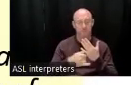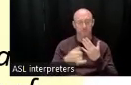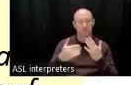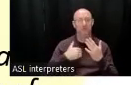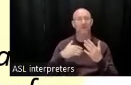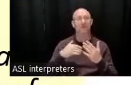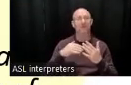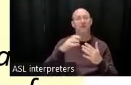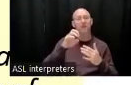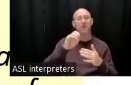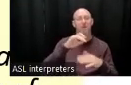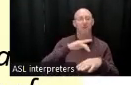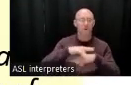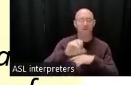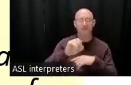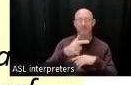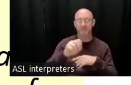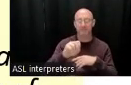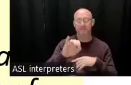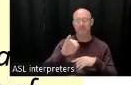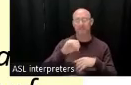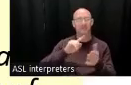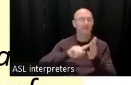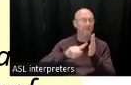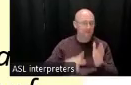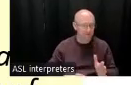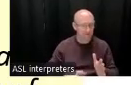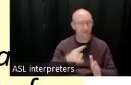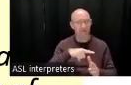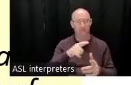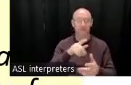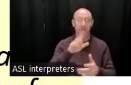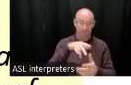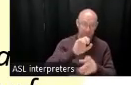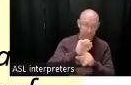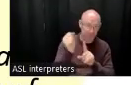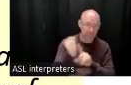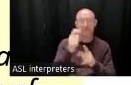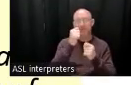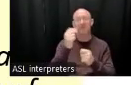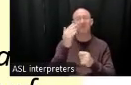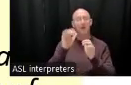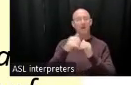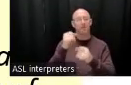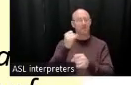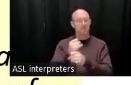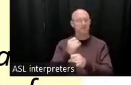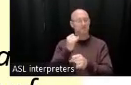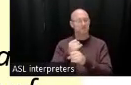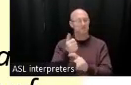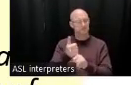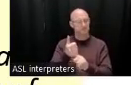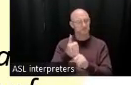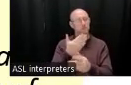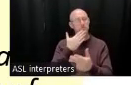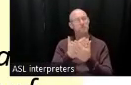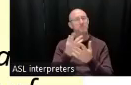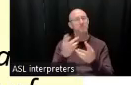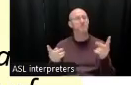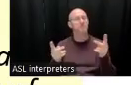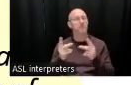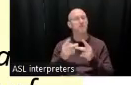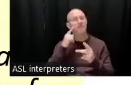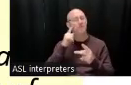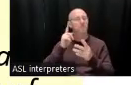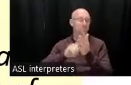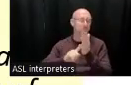stage investigators. And in those cases, they're especially interested in knowing about how the institution is a good place for this